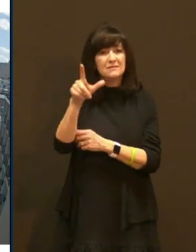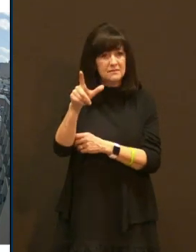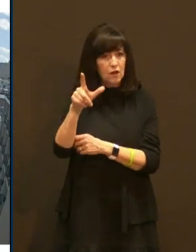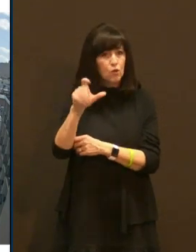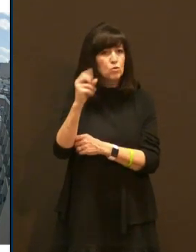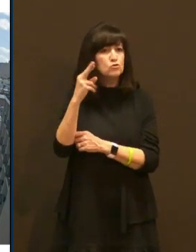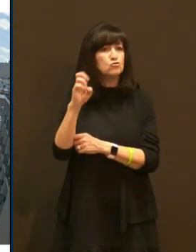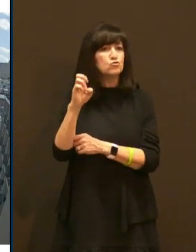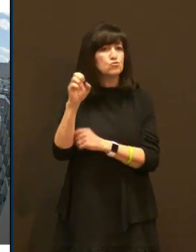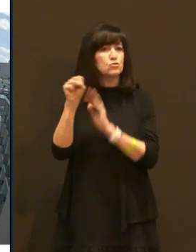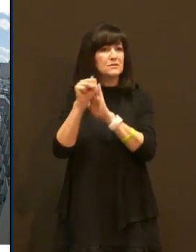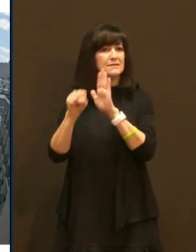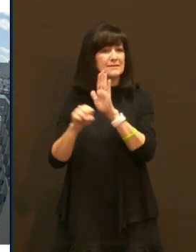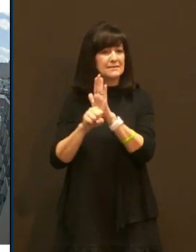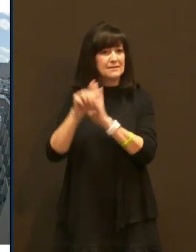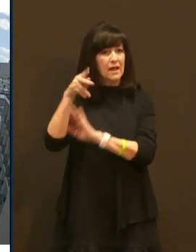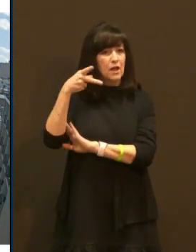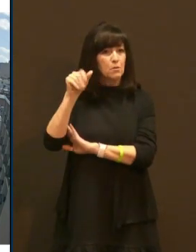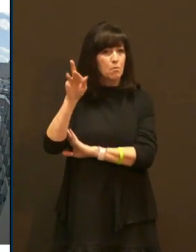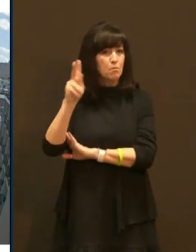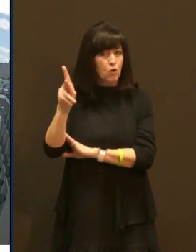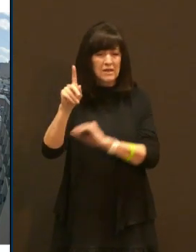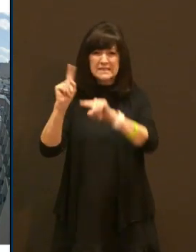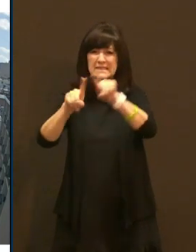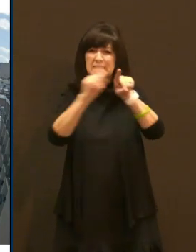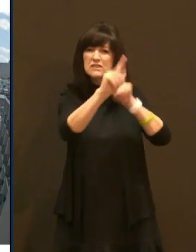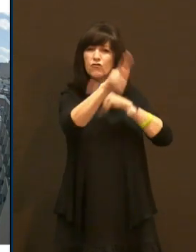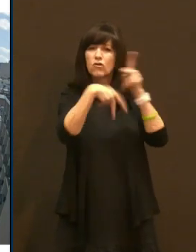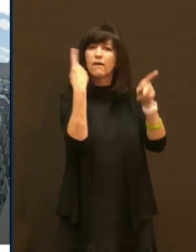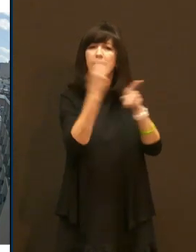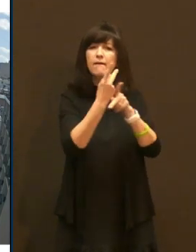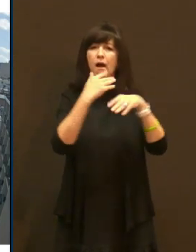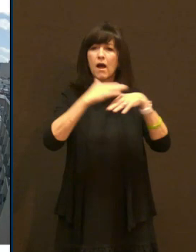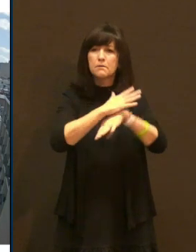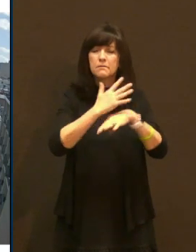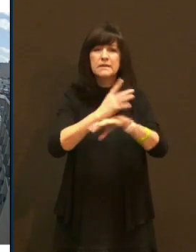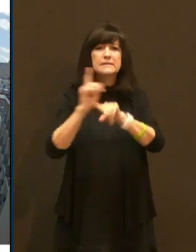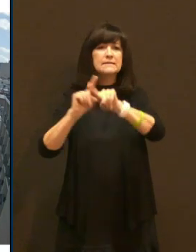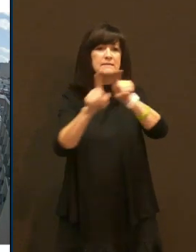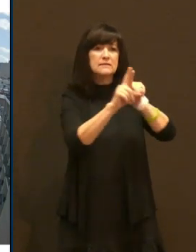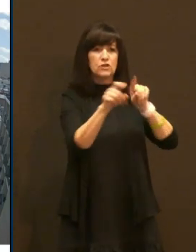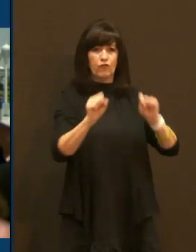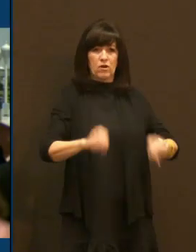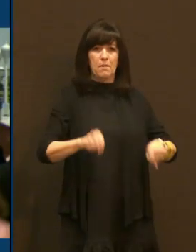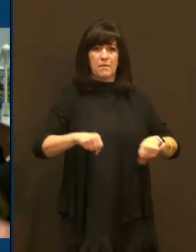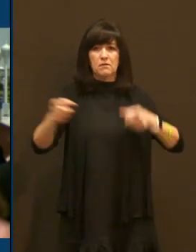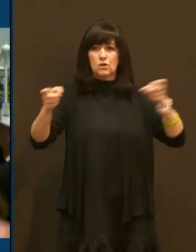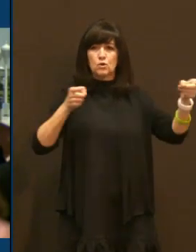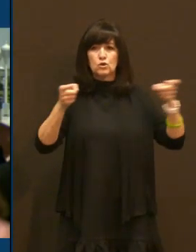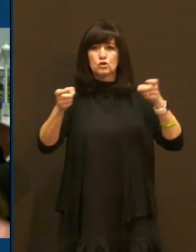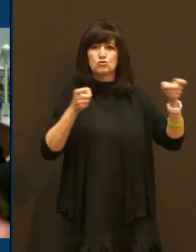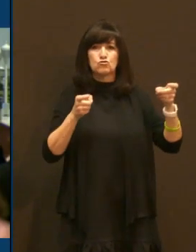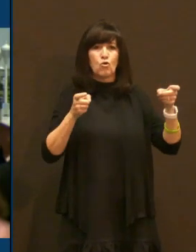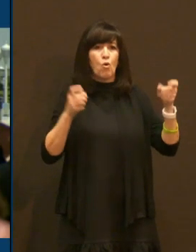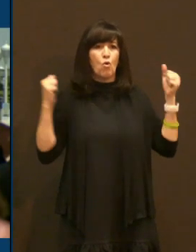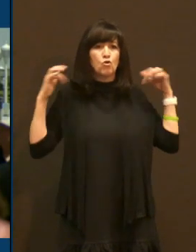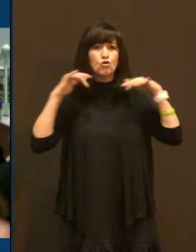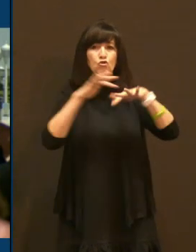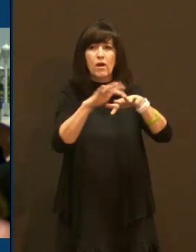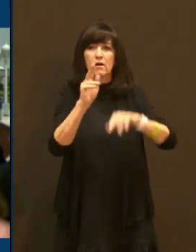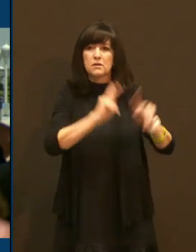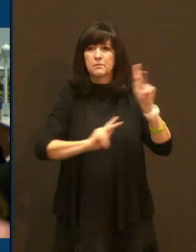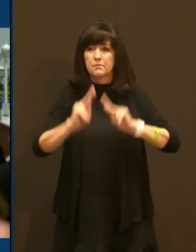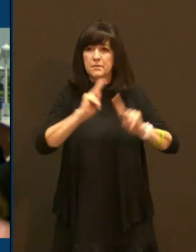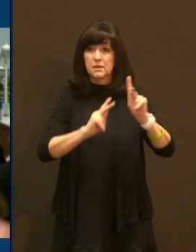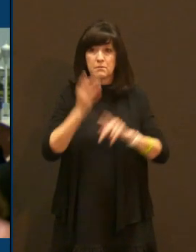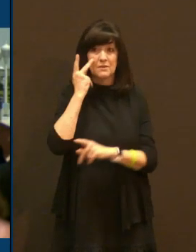different venues and with different abilities to control crowds. The next slide is just a shot of Ocean City, which is